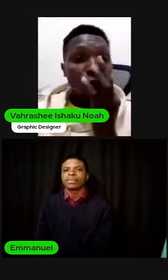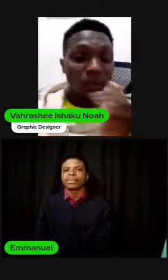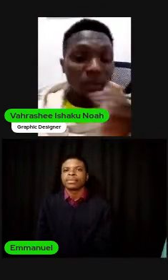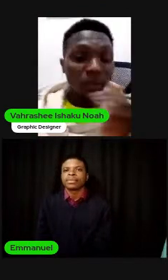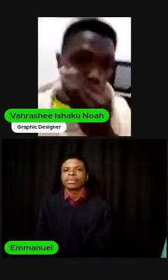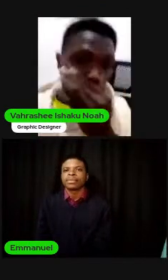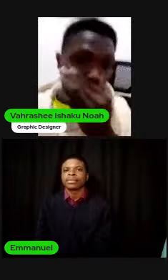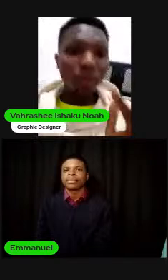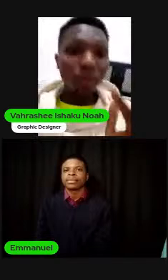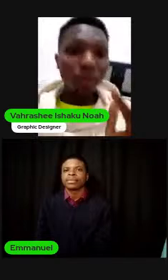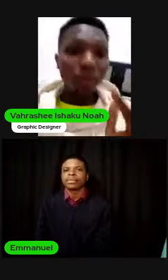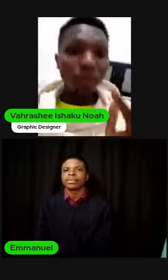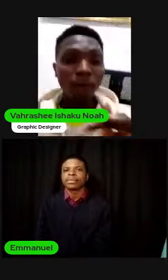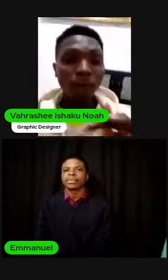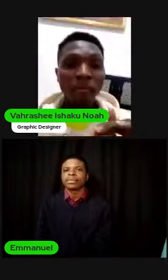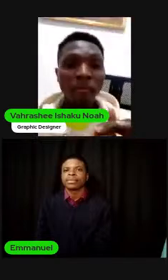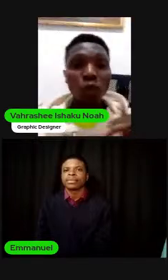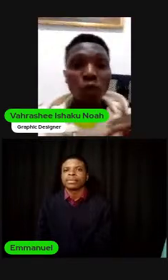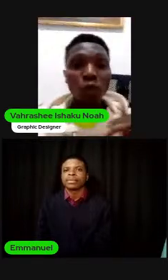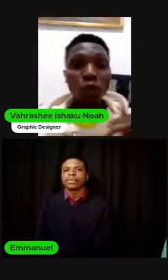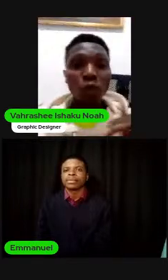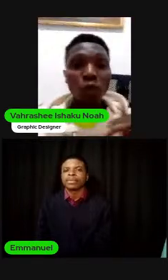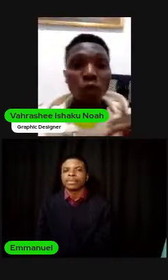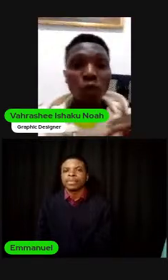grace of God, they are not coming anytime soon.